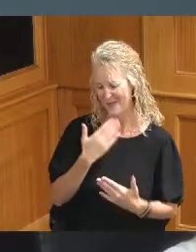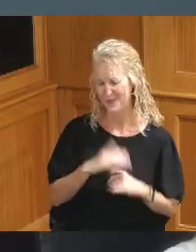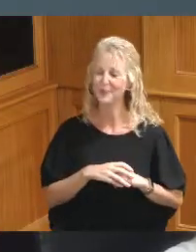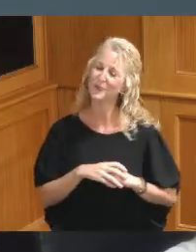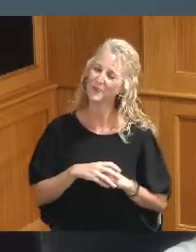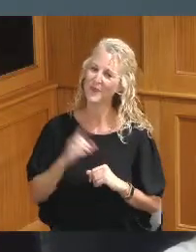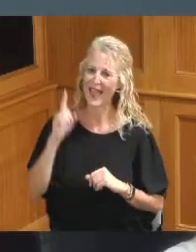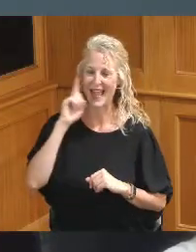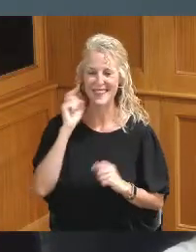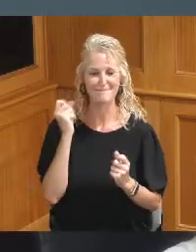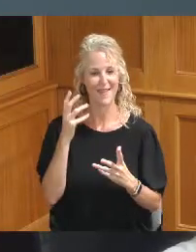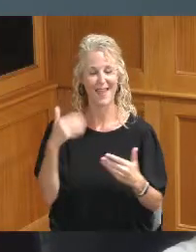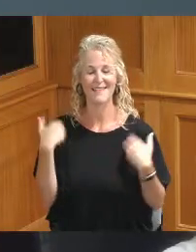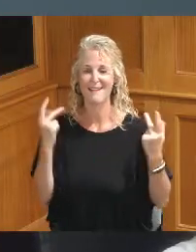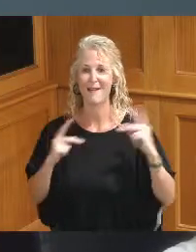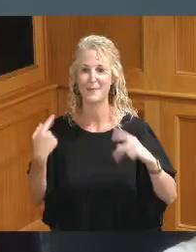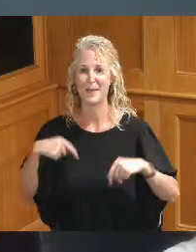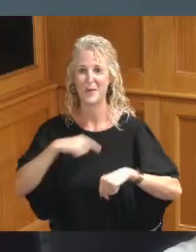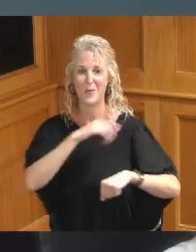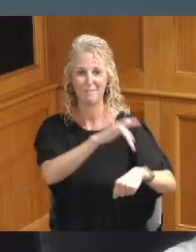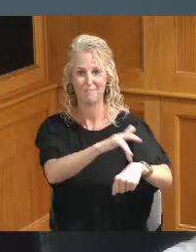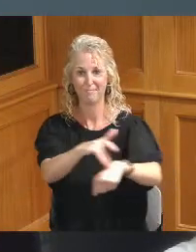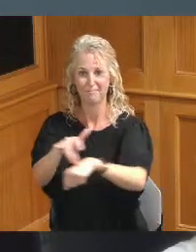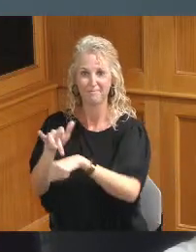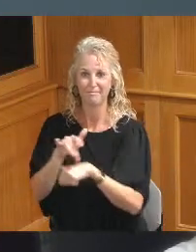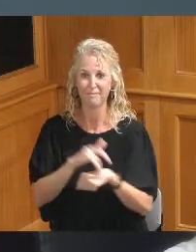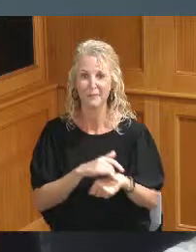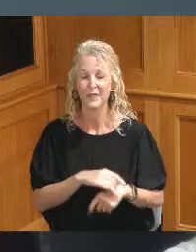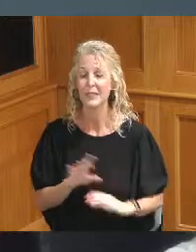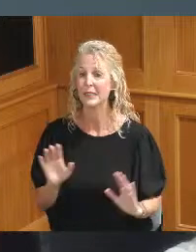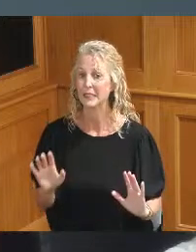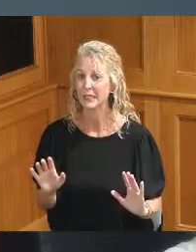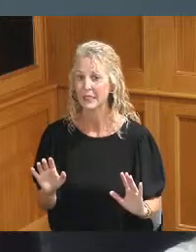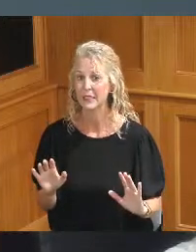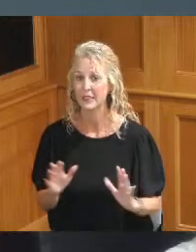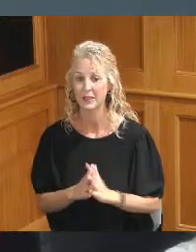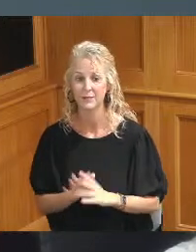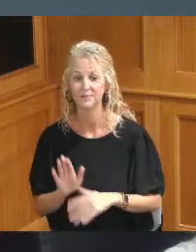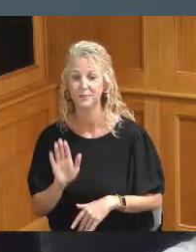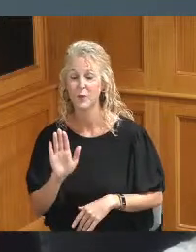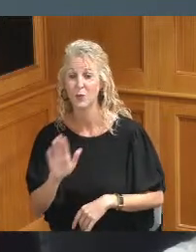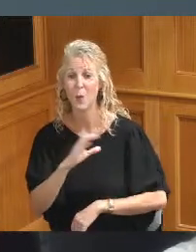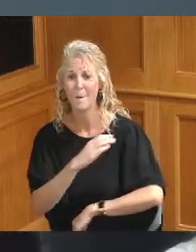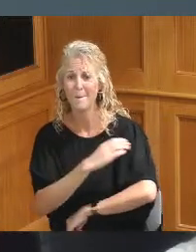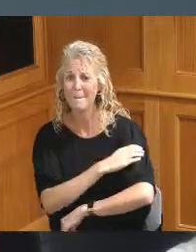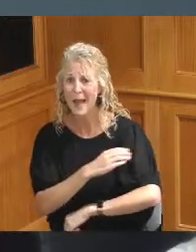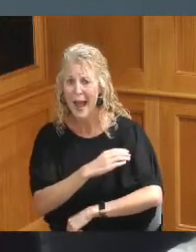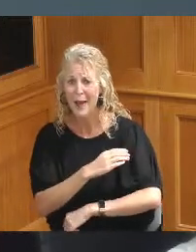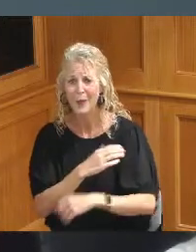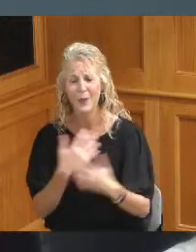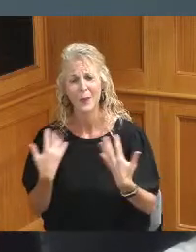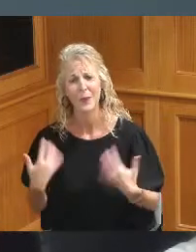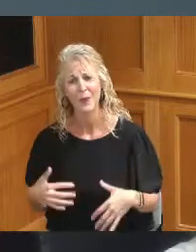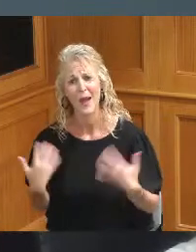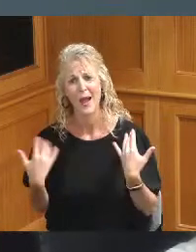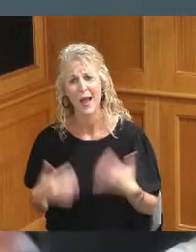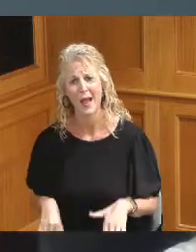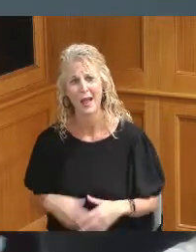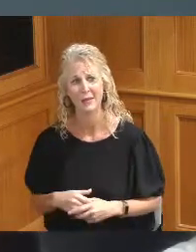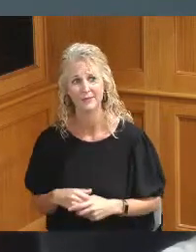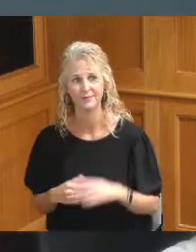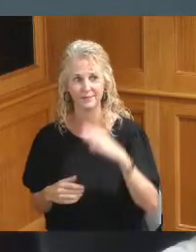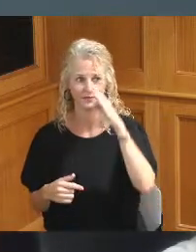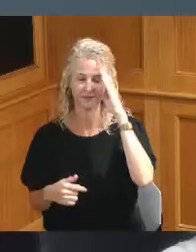impacted lots of young people with that. Just the power that you guys